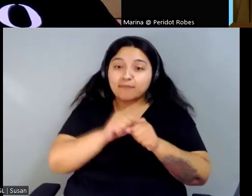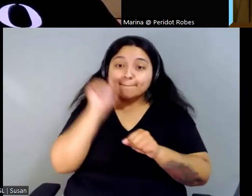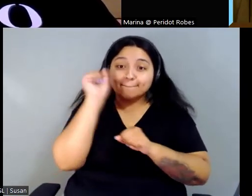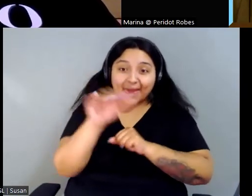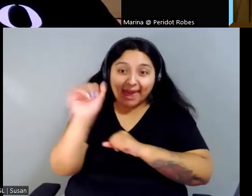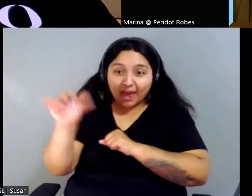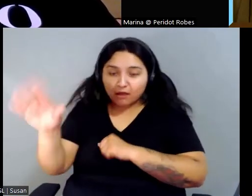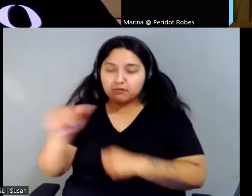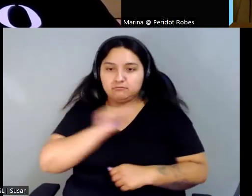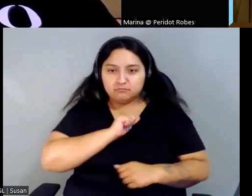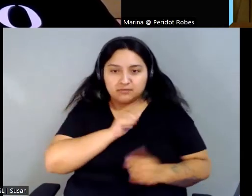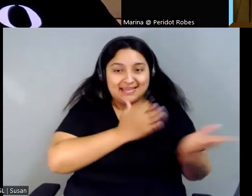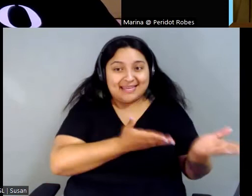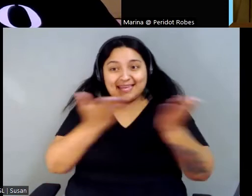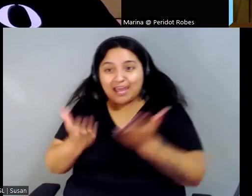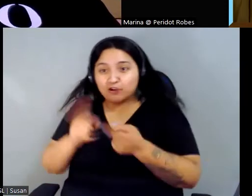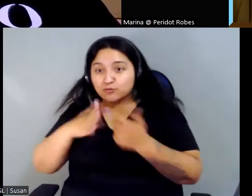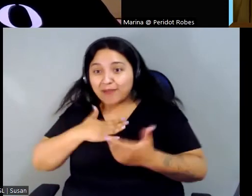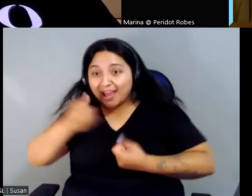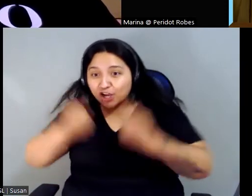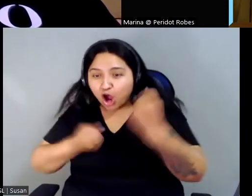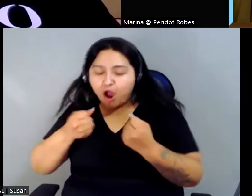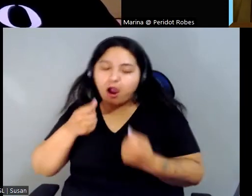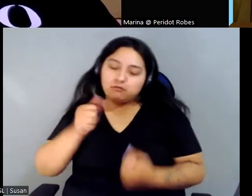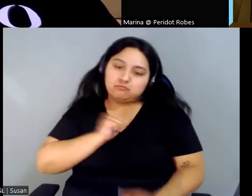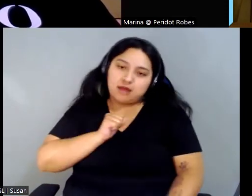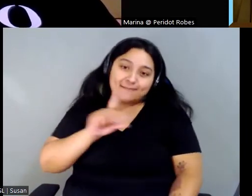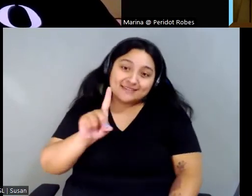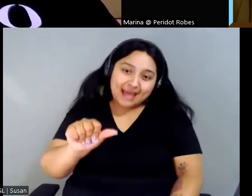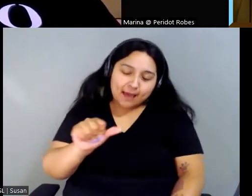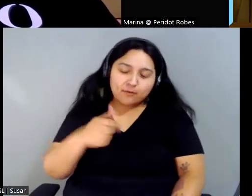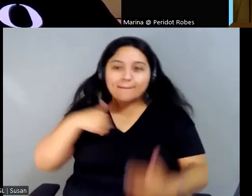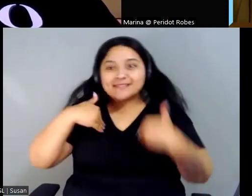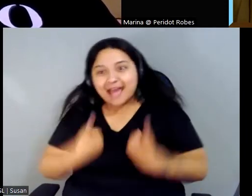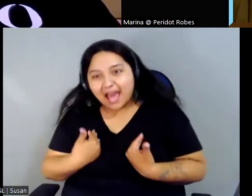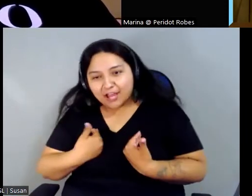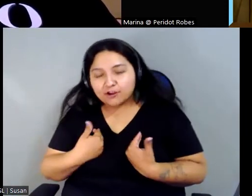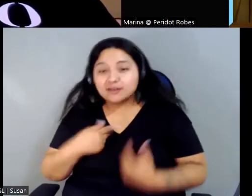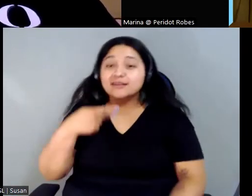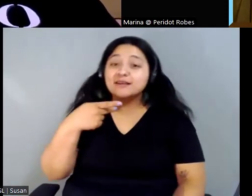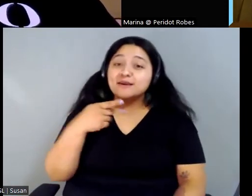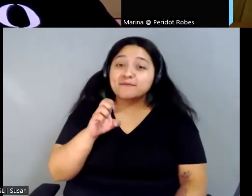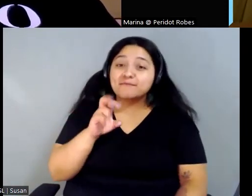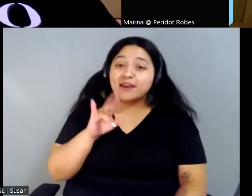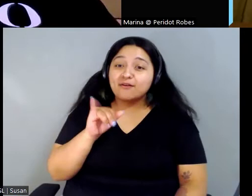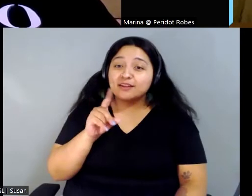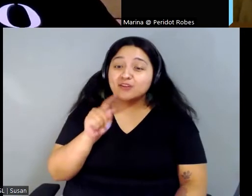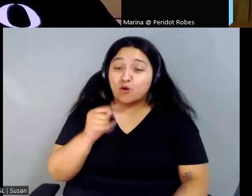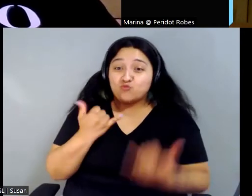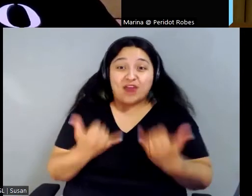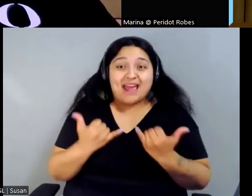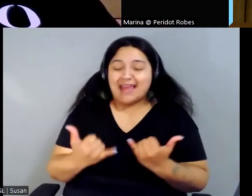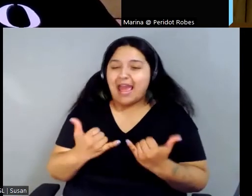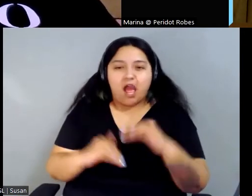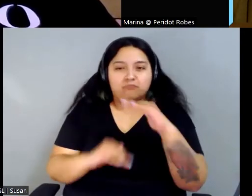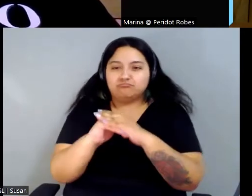my car. I'm disabled. I'm tired. Peridot is as big as I can handle. I'm not one of